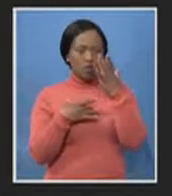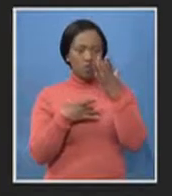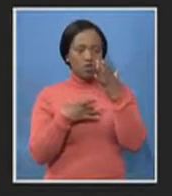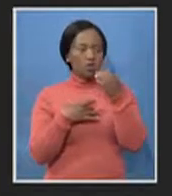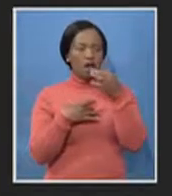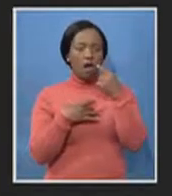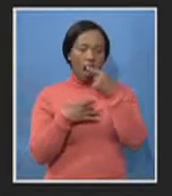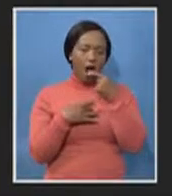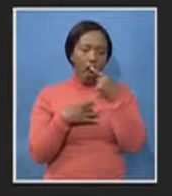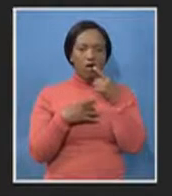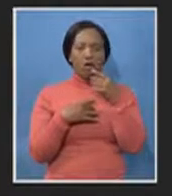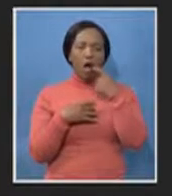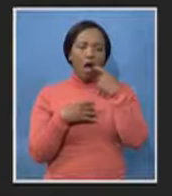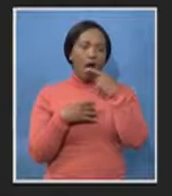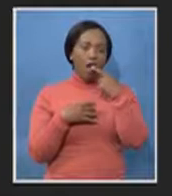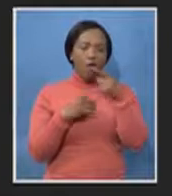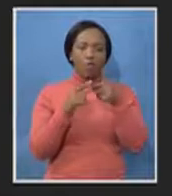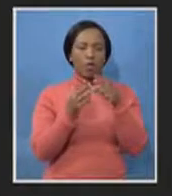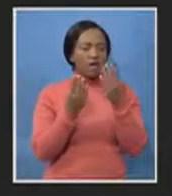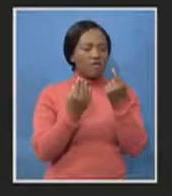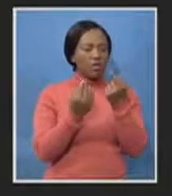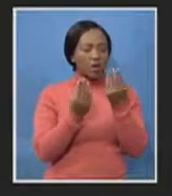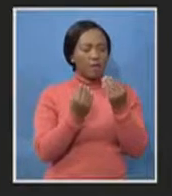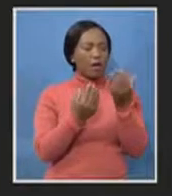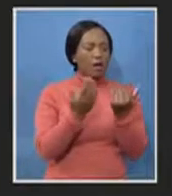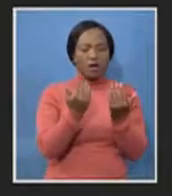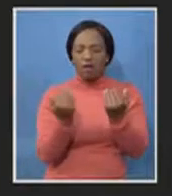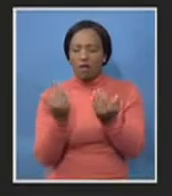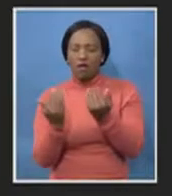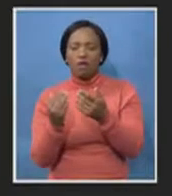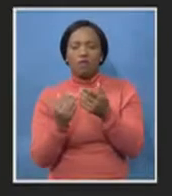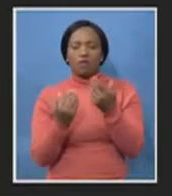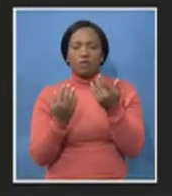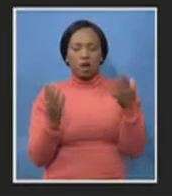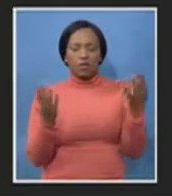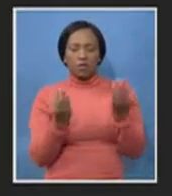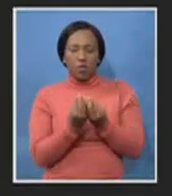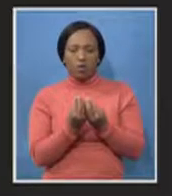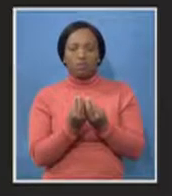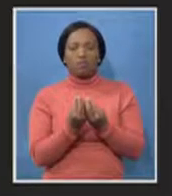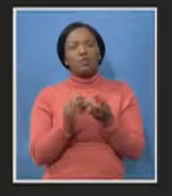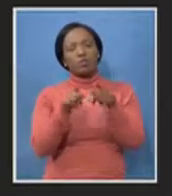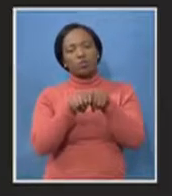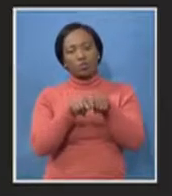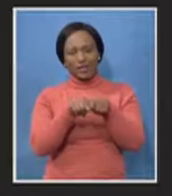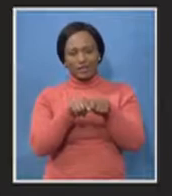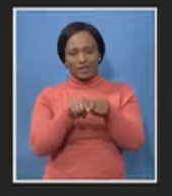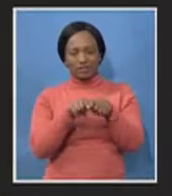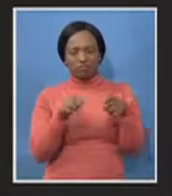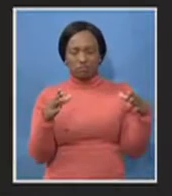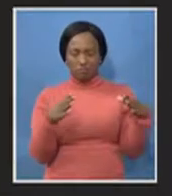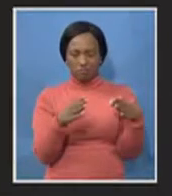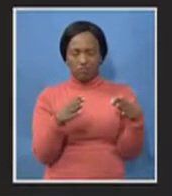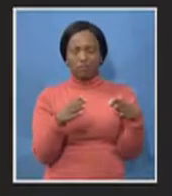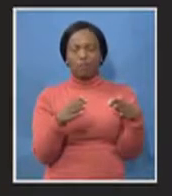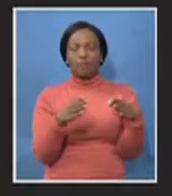people, bring them all together, and then test. And then you decide if that collection, we call